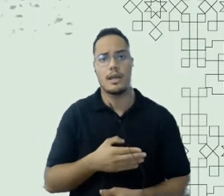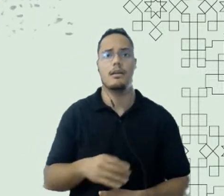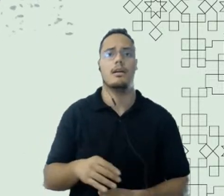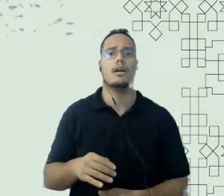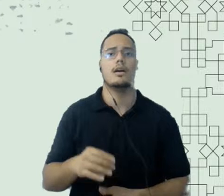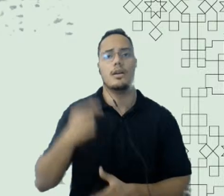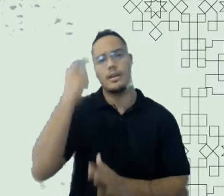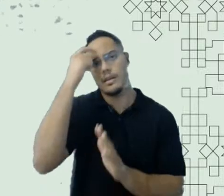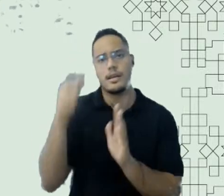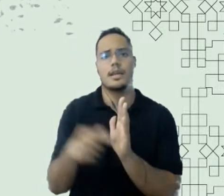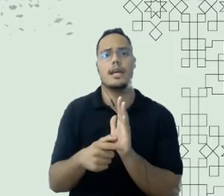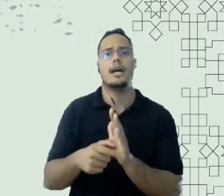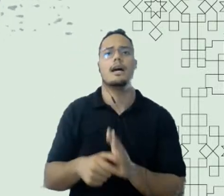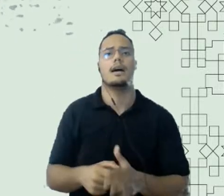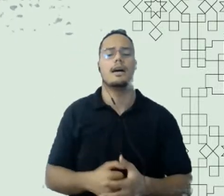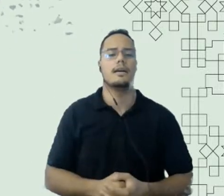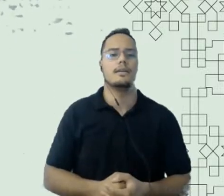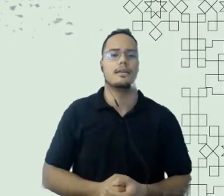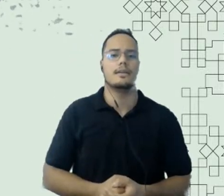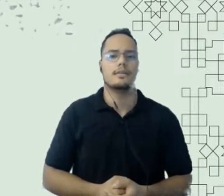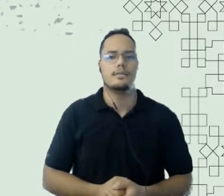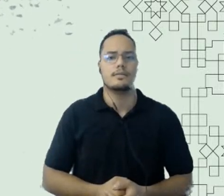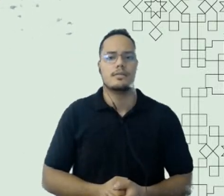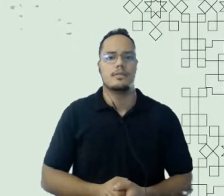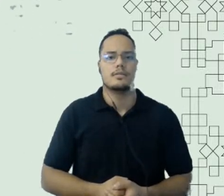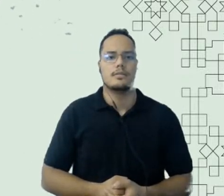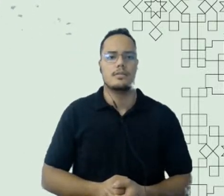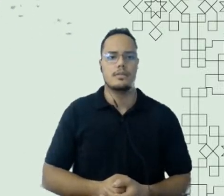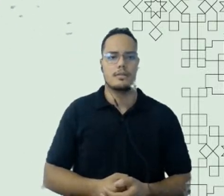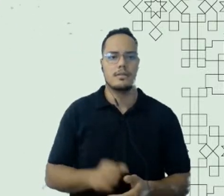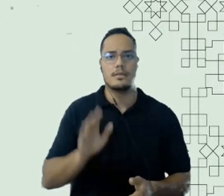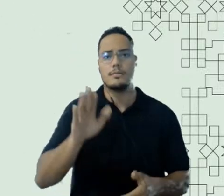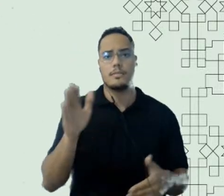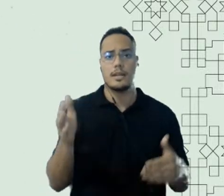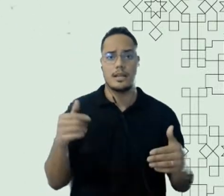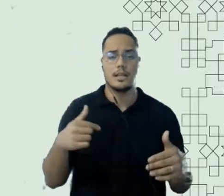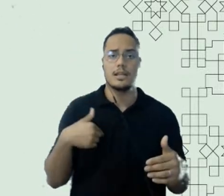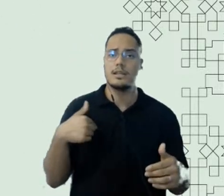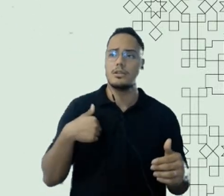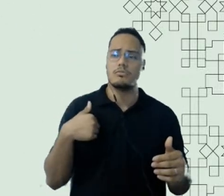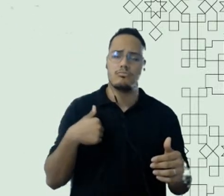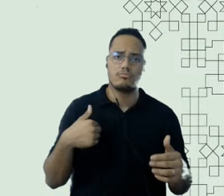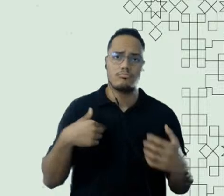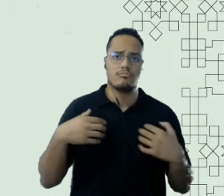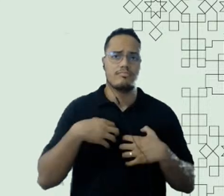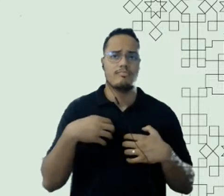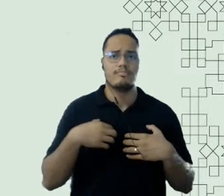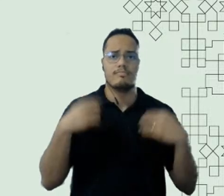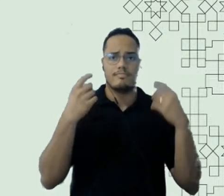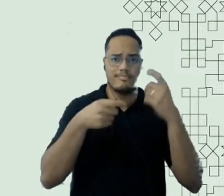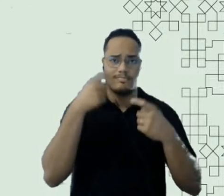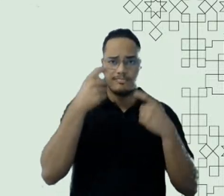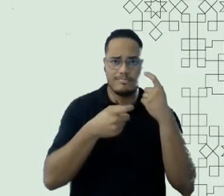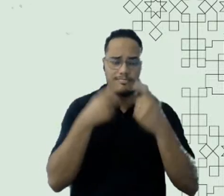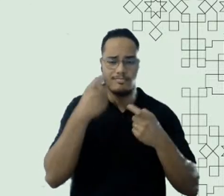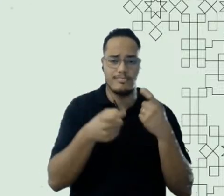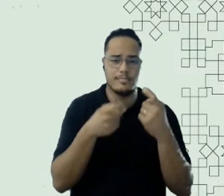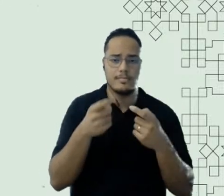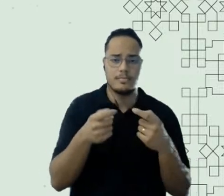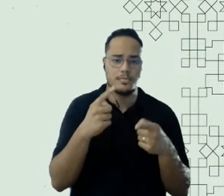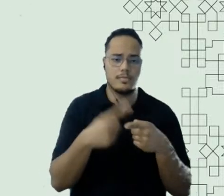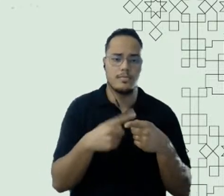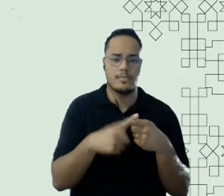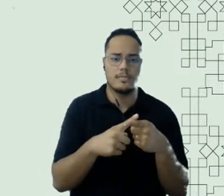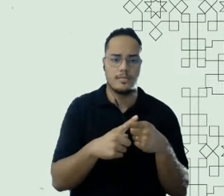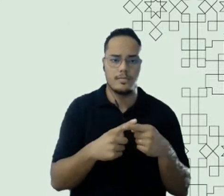was worrying that, you know, one day you didn't have any videos with music from that copyright